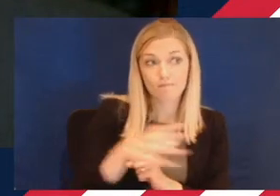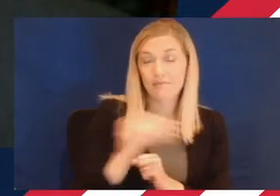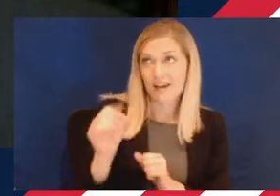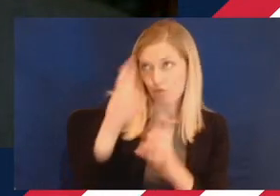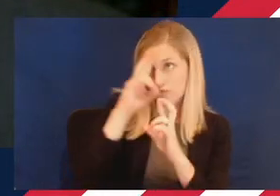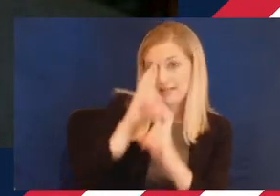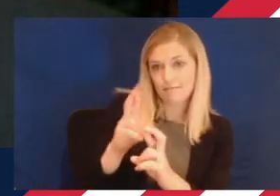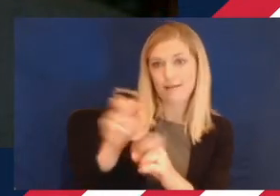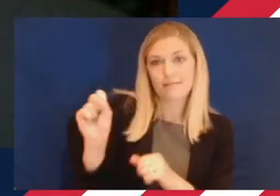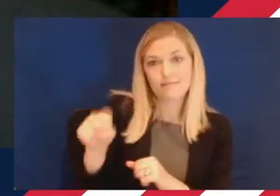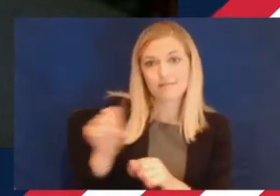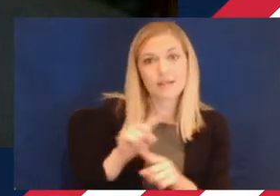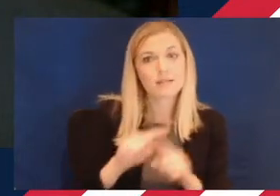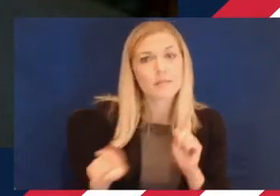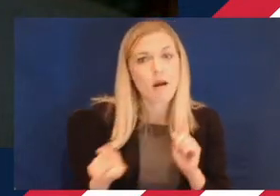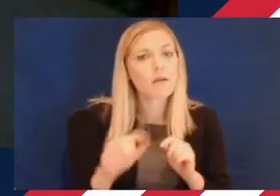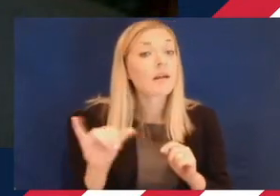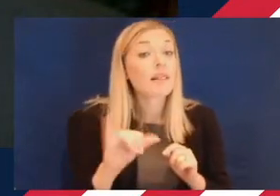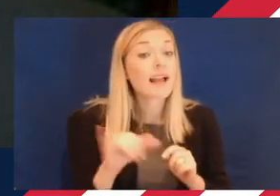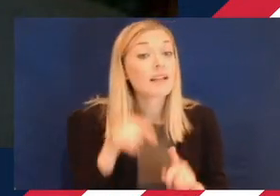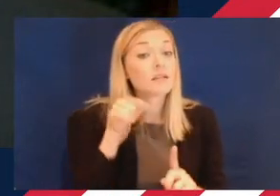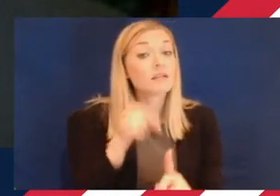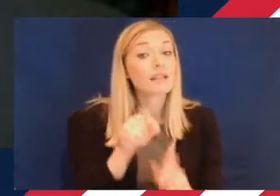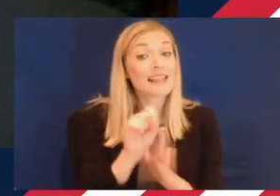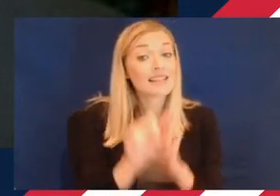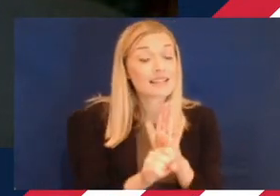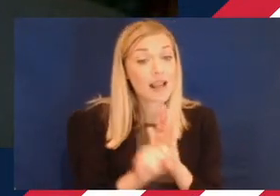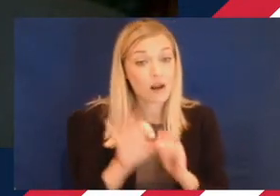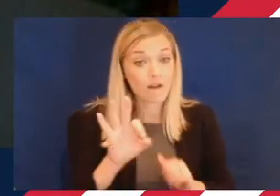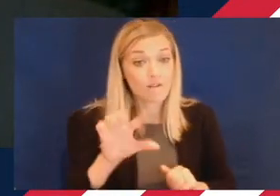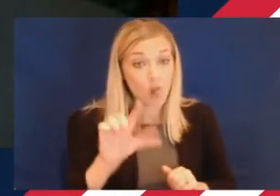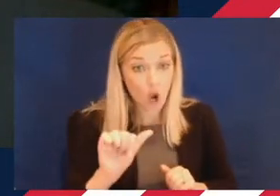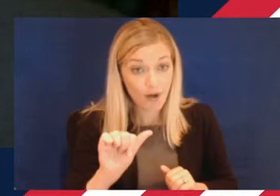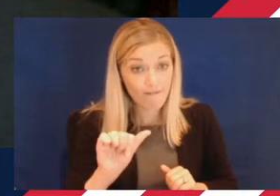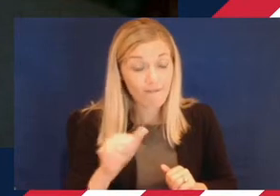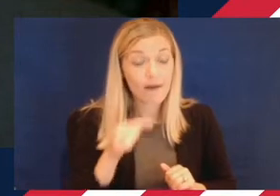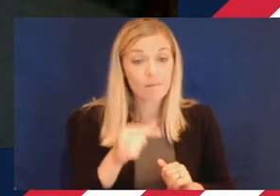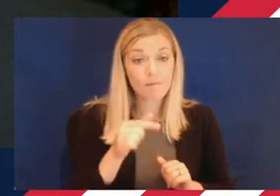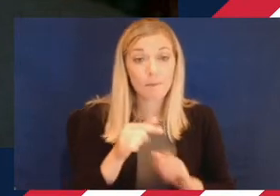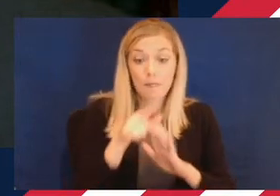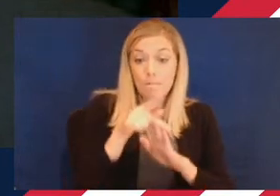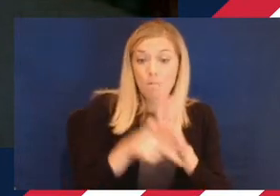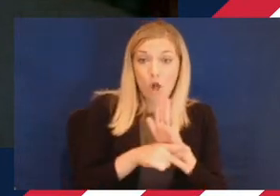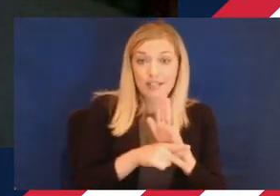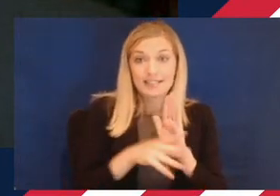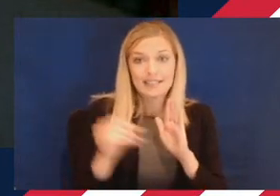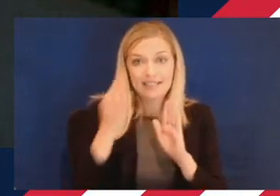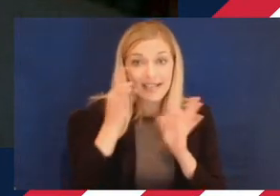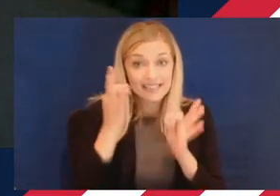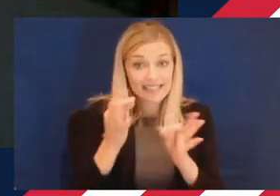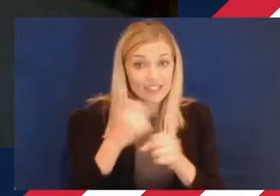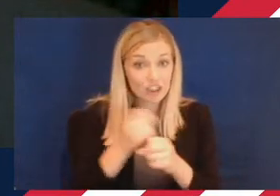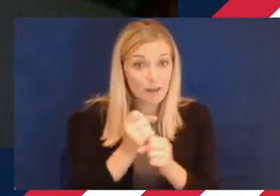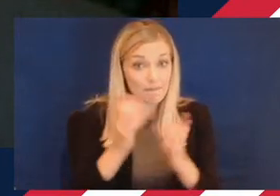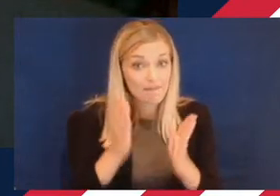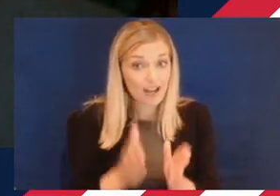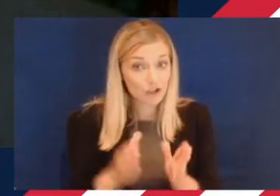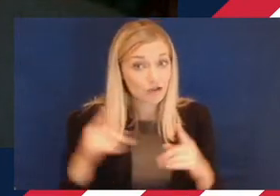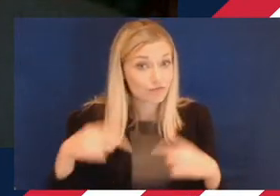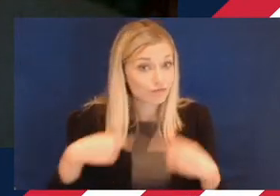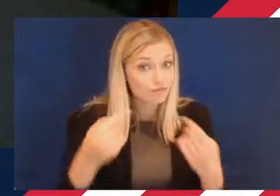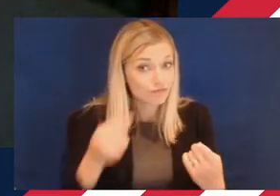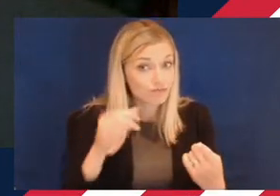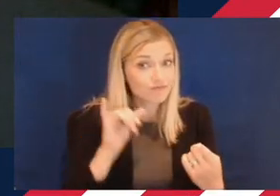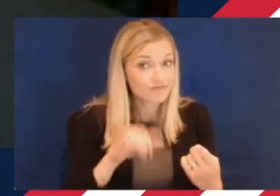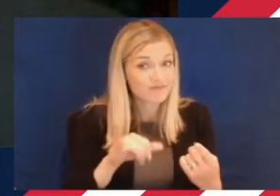Florida, because of the decision makers and policies that have been in place, oftentimes it's a thankless job.